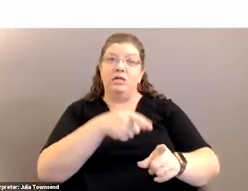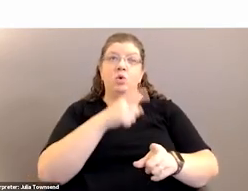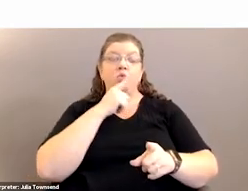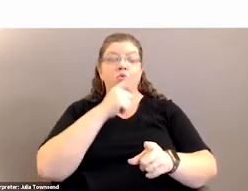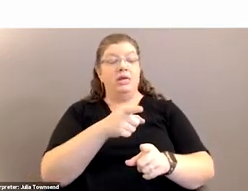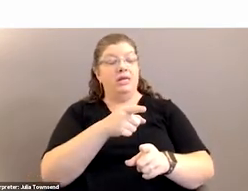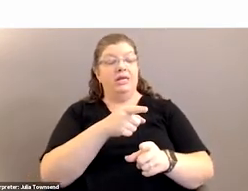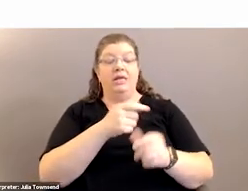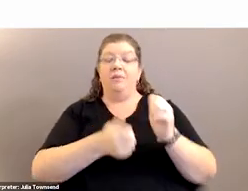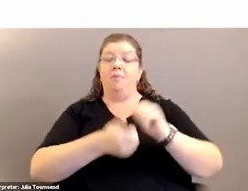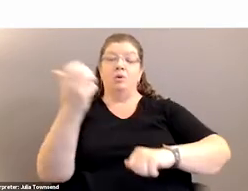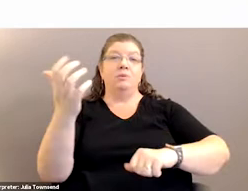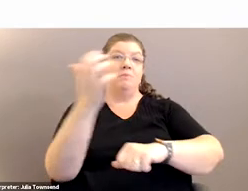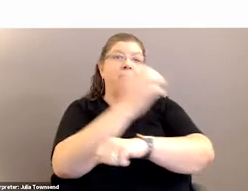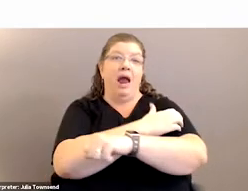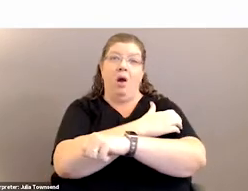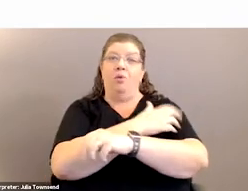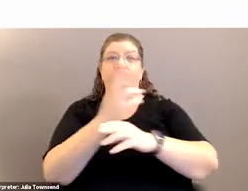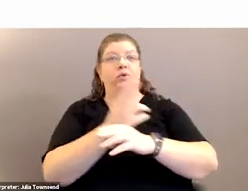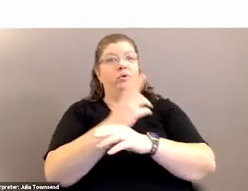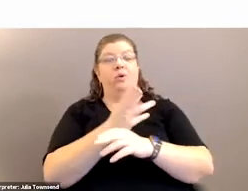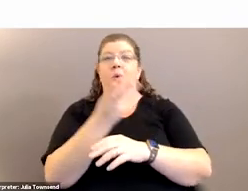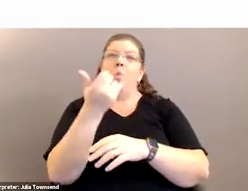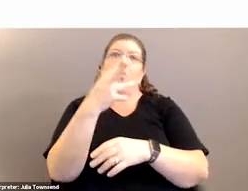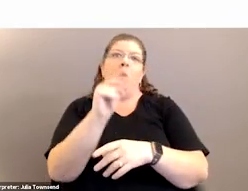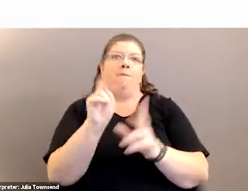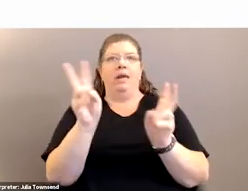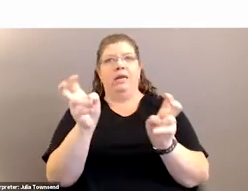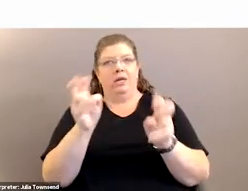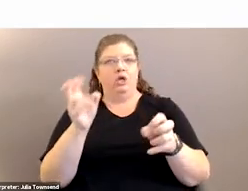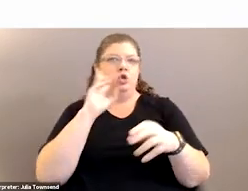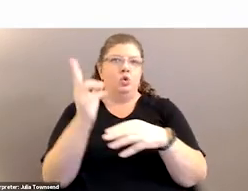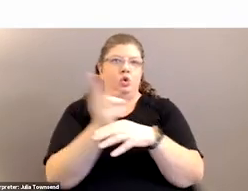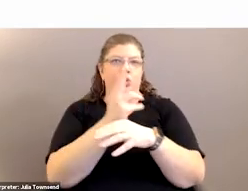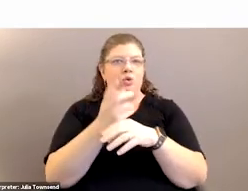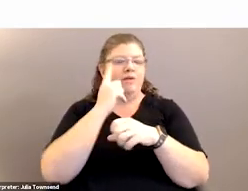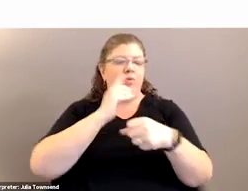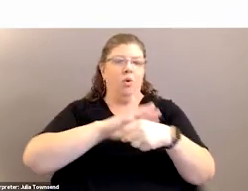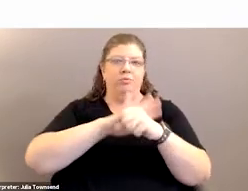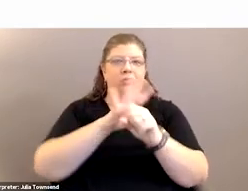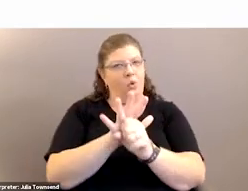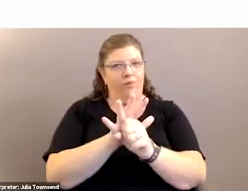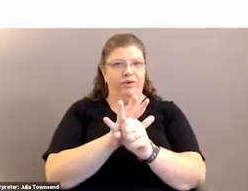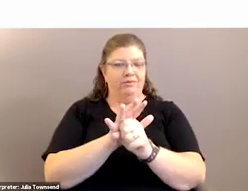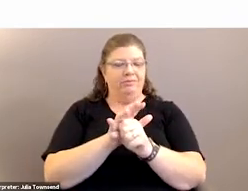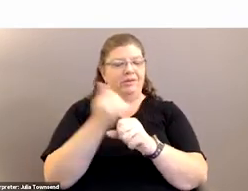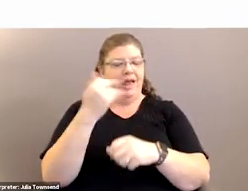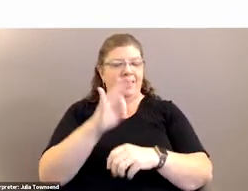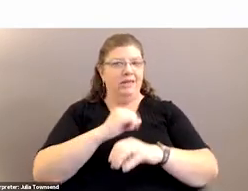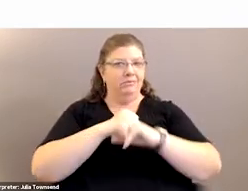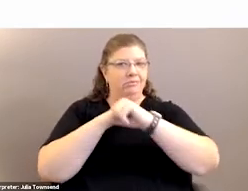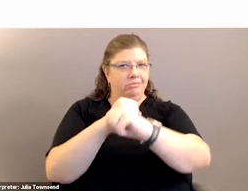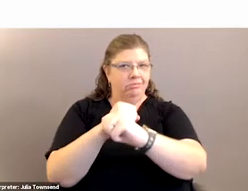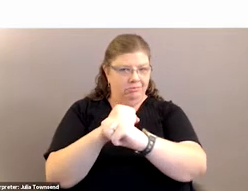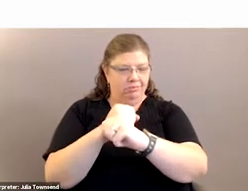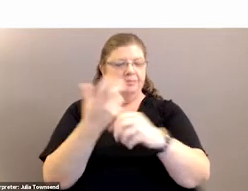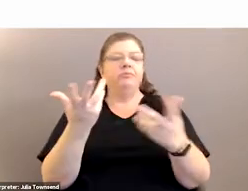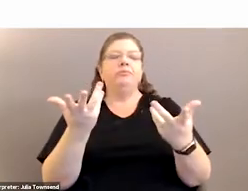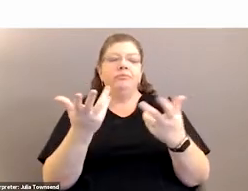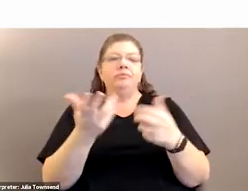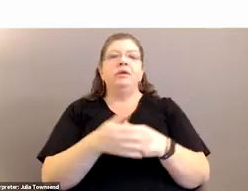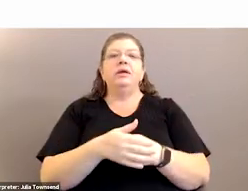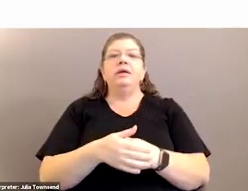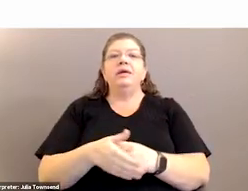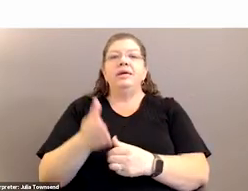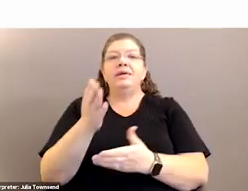as the most powerful weapon in our covid19 arsenal and and some um